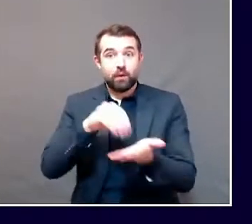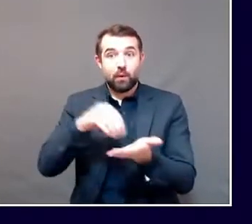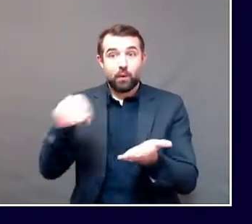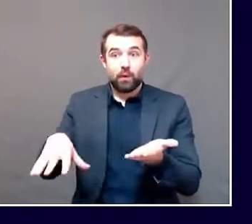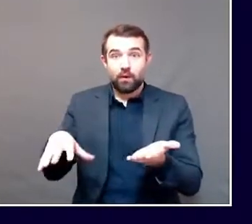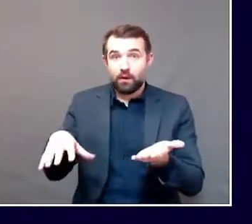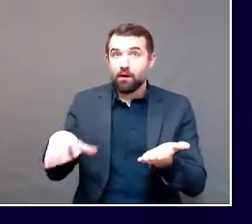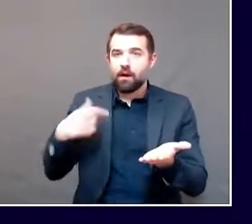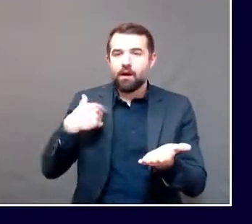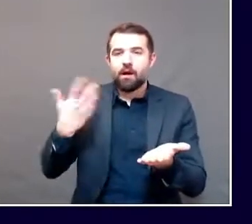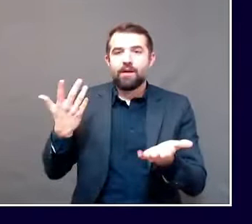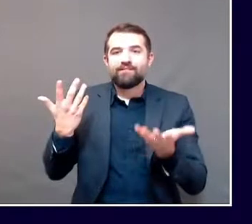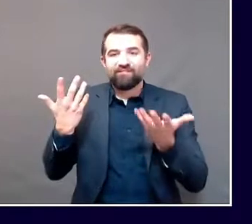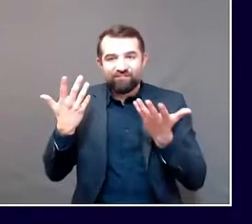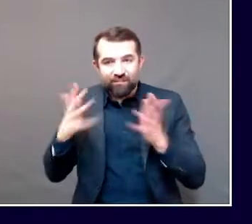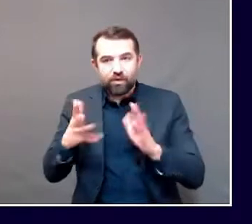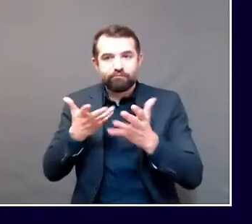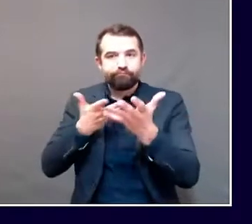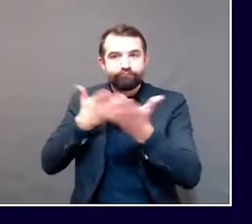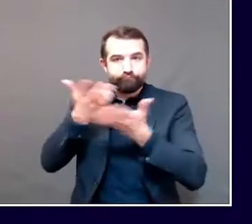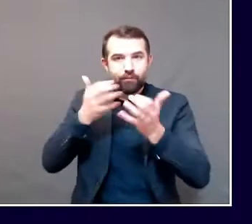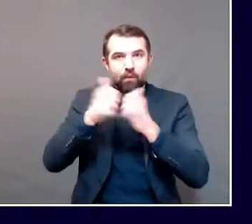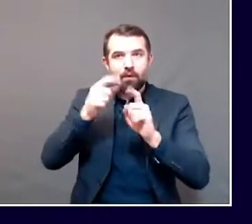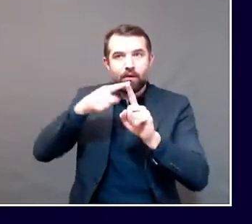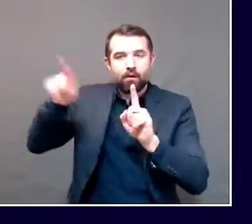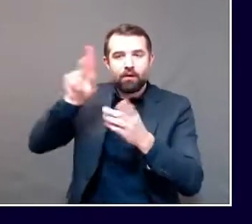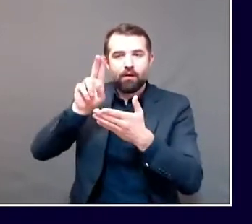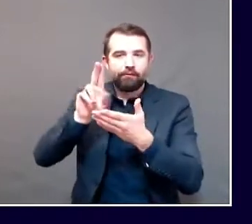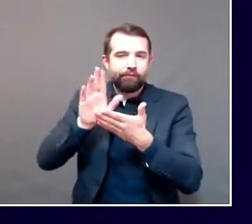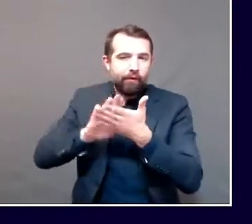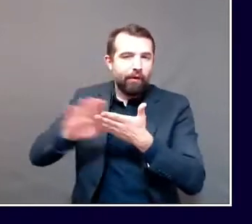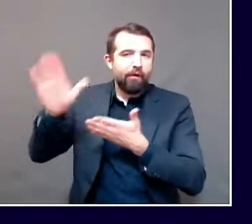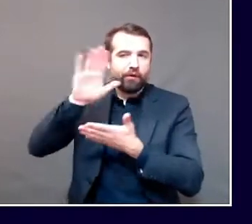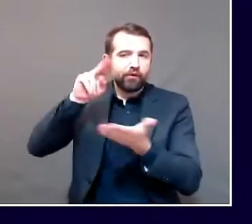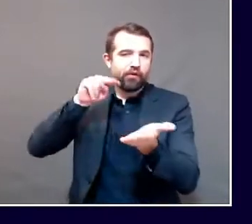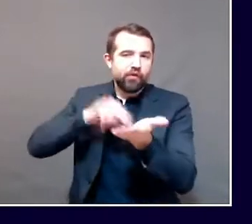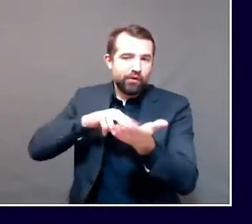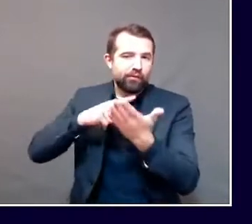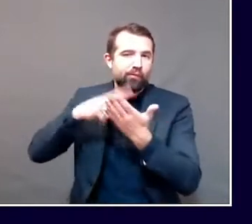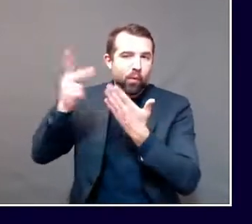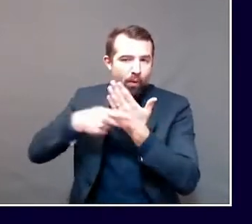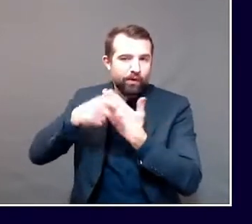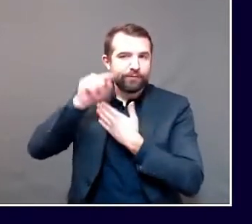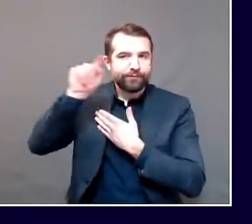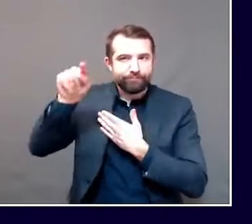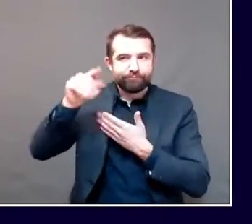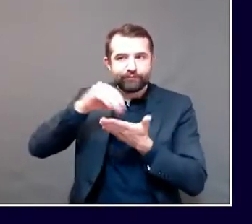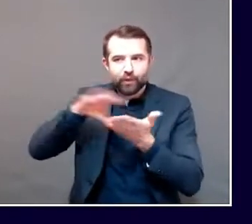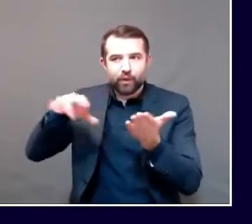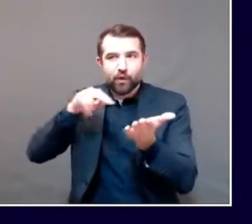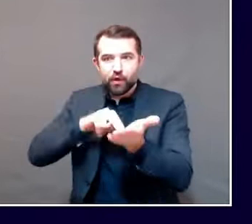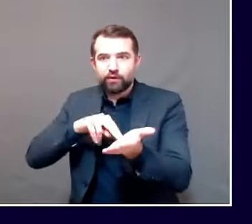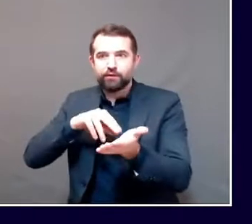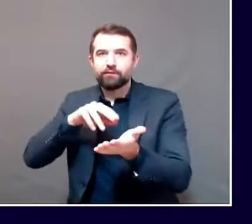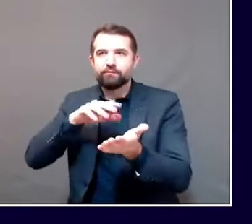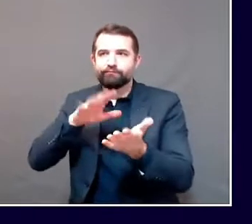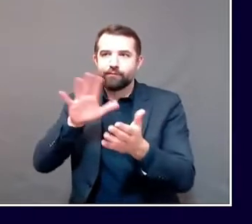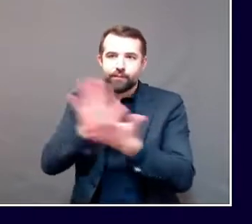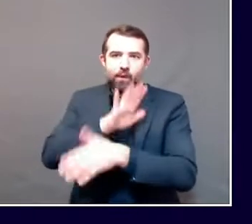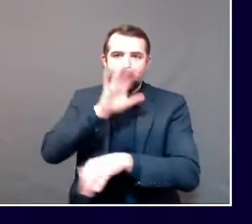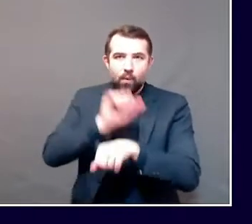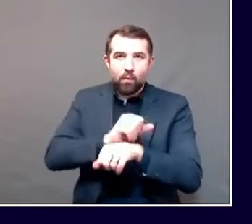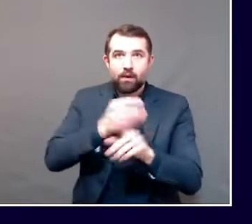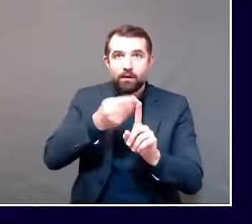been working with nursing schools and nursing students to get the various paperwork in place so that they can participate